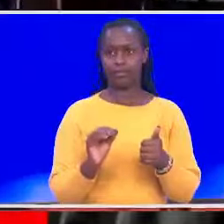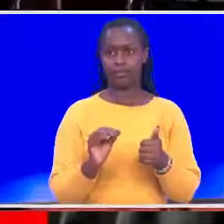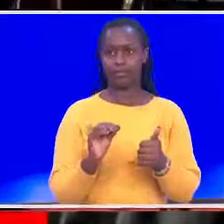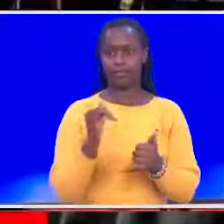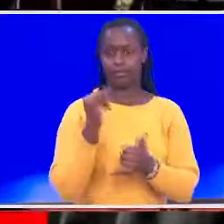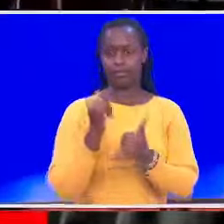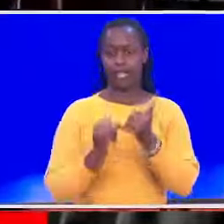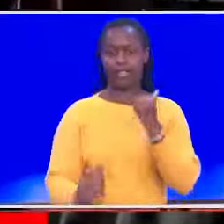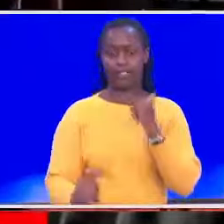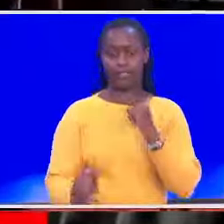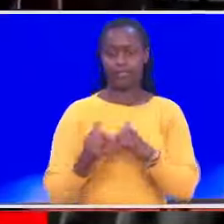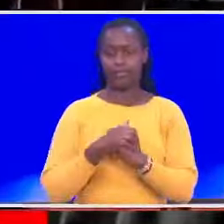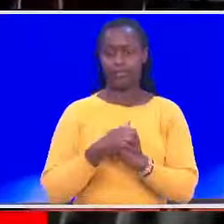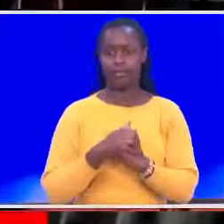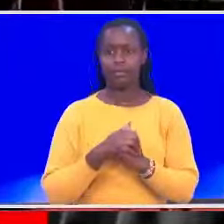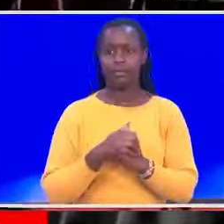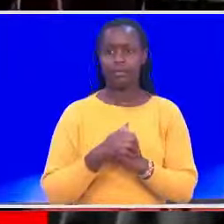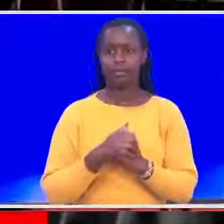lastly, as I finish,